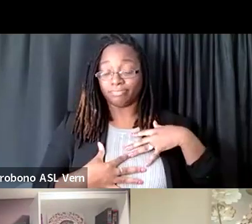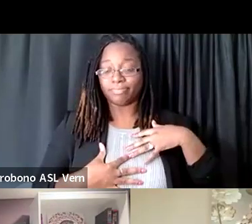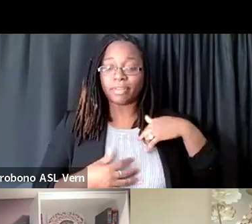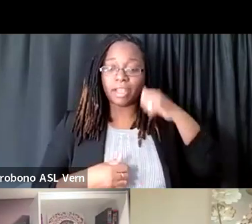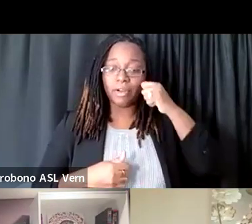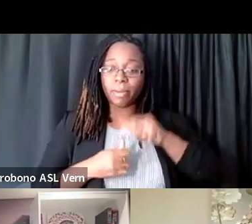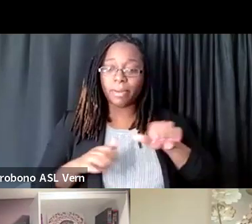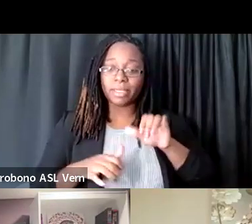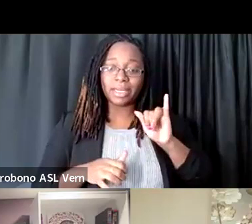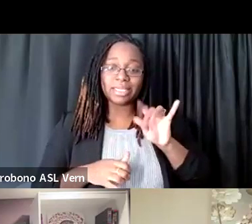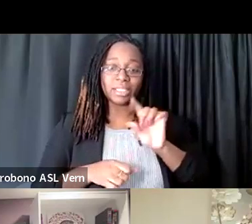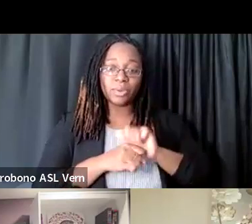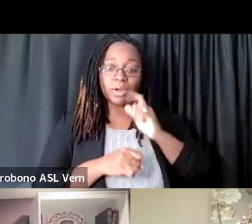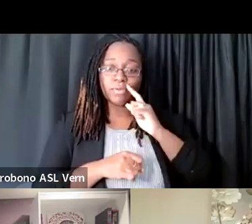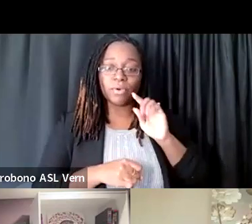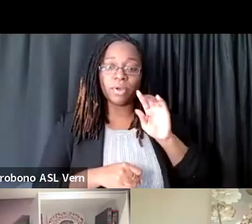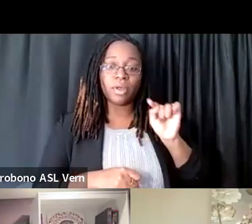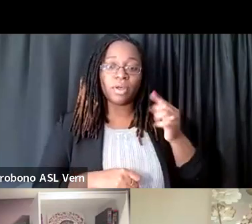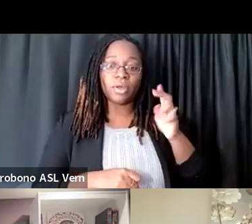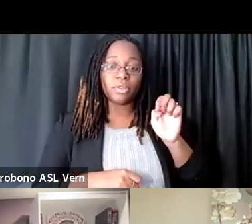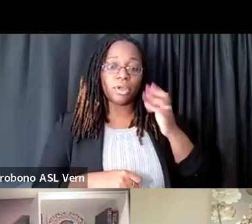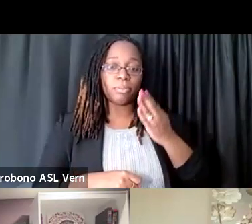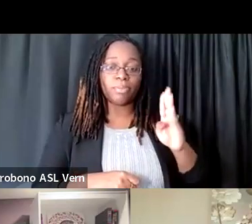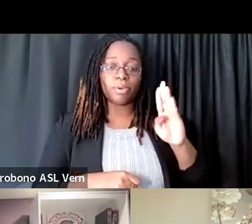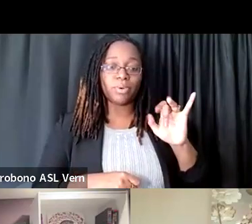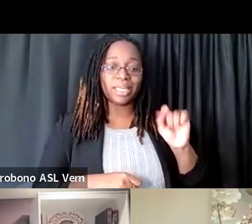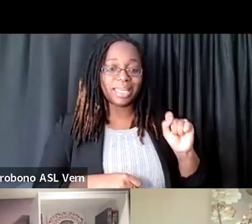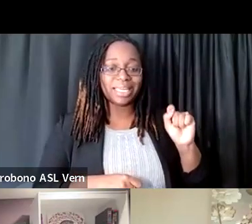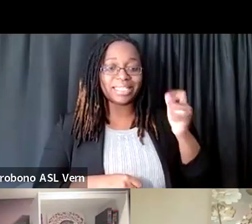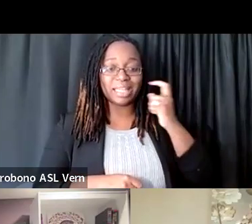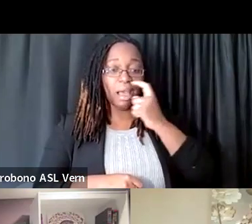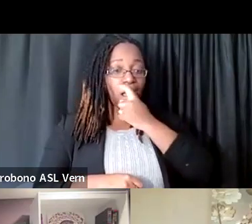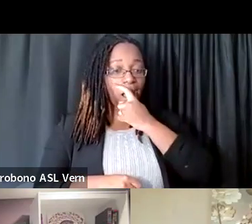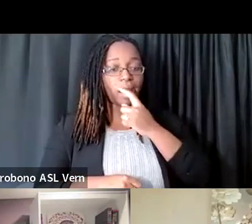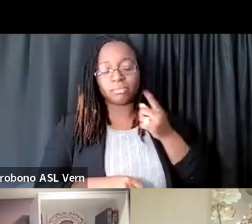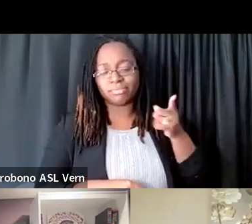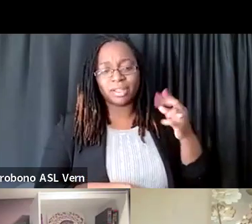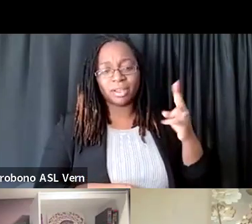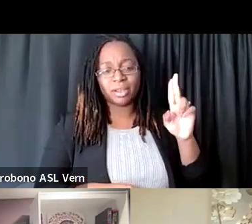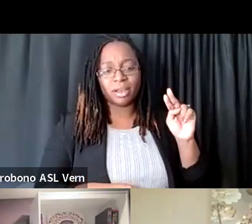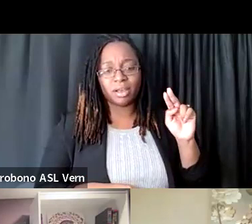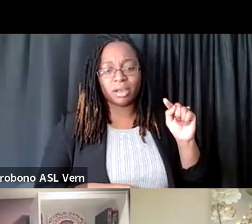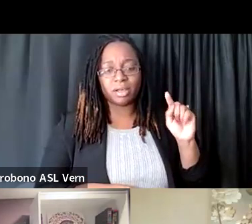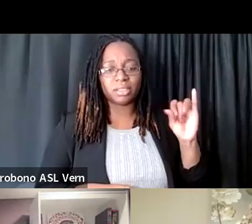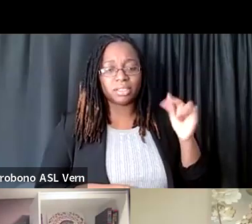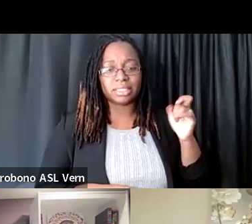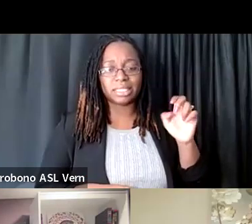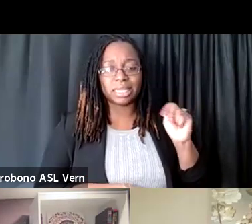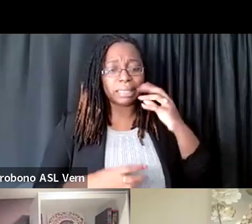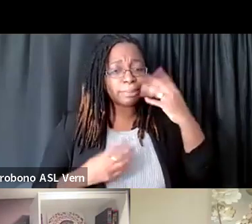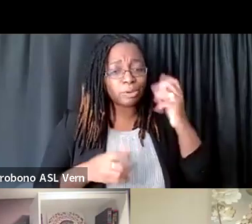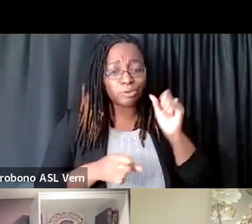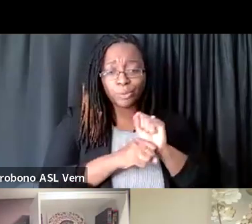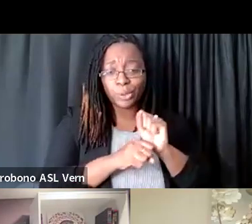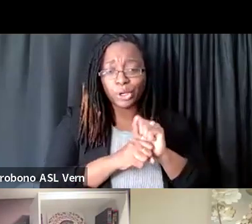The Bluest Eye, you know, at the Huntington, you know, beautiful work. Obviously, Toni Morrison's work, beautiful